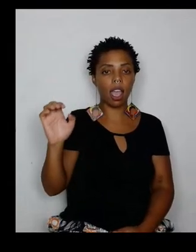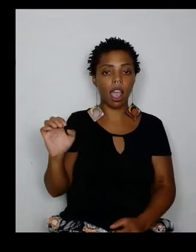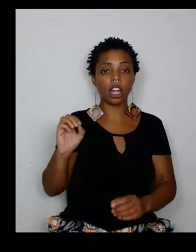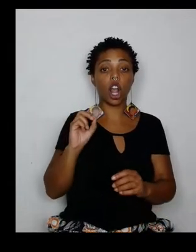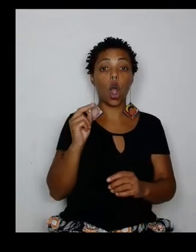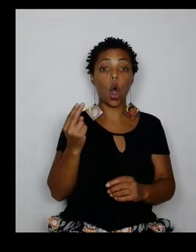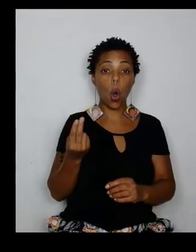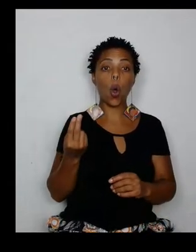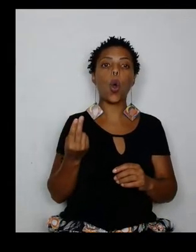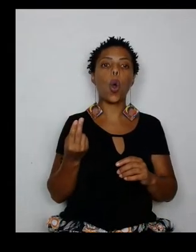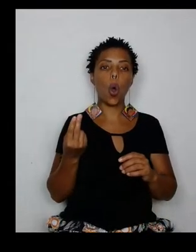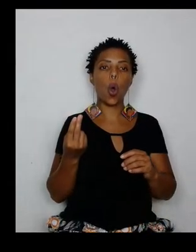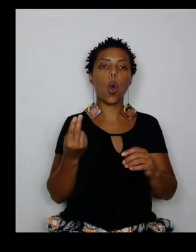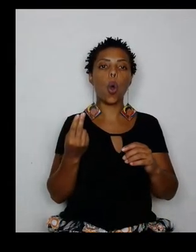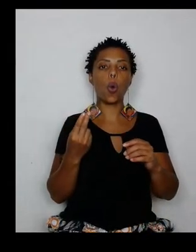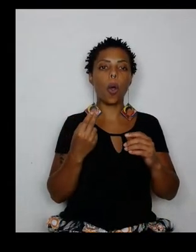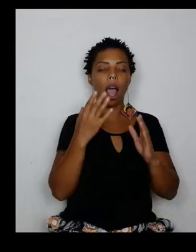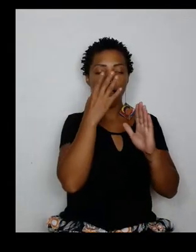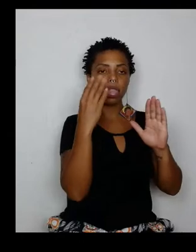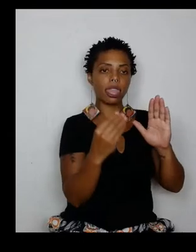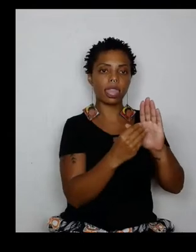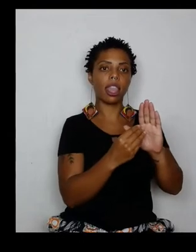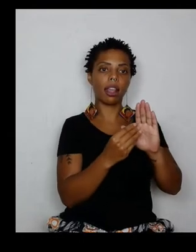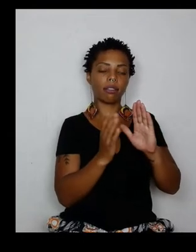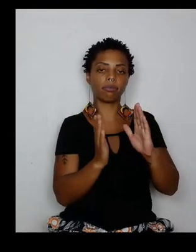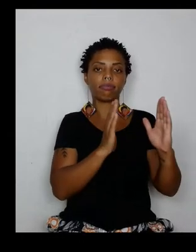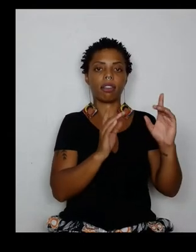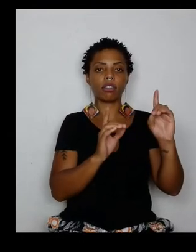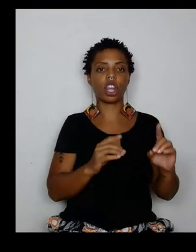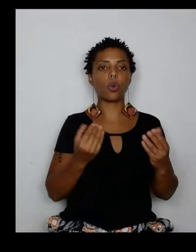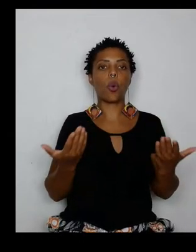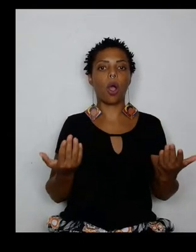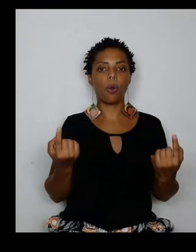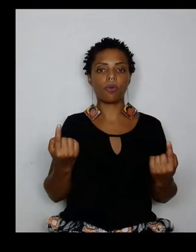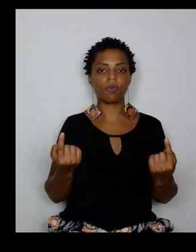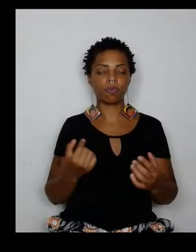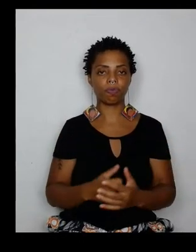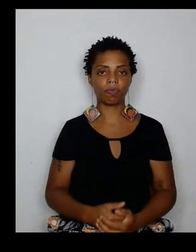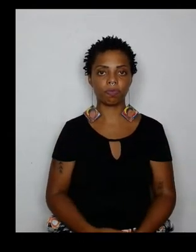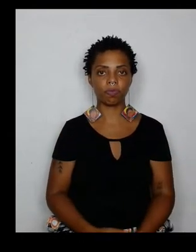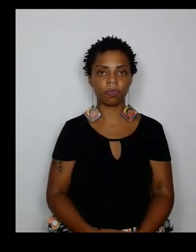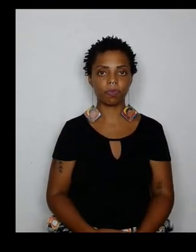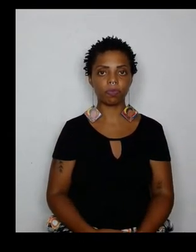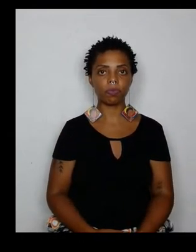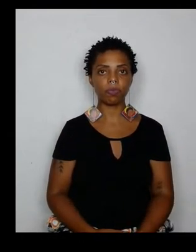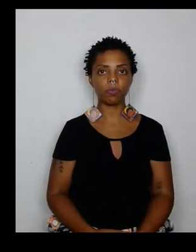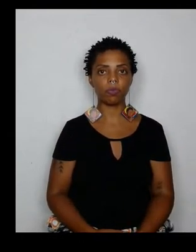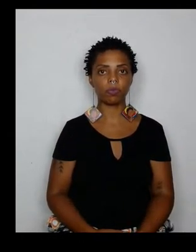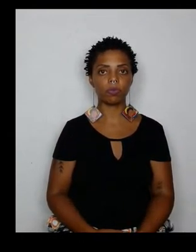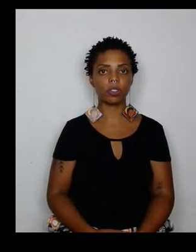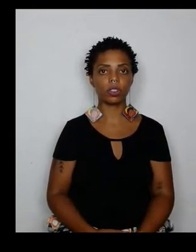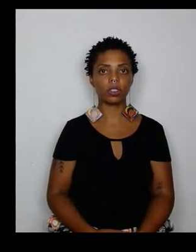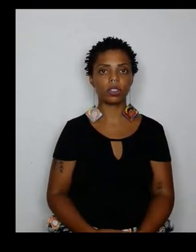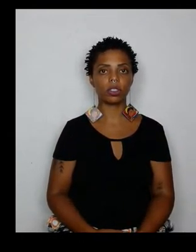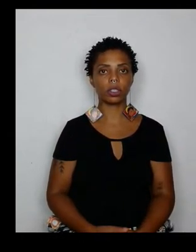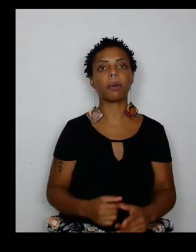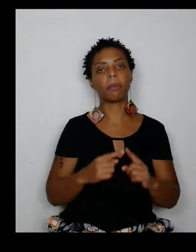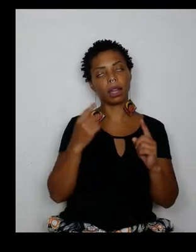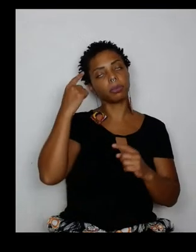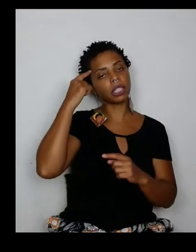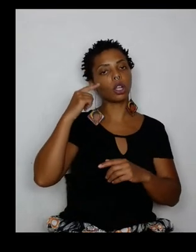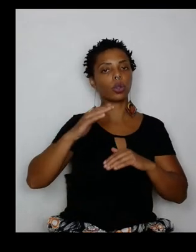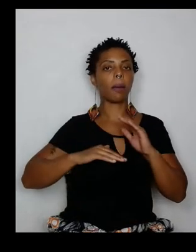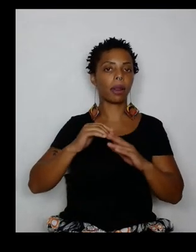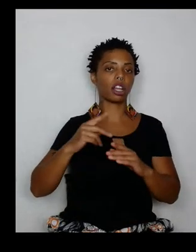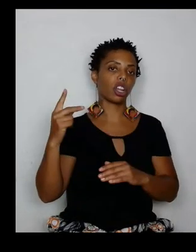the field of artists here in the field of making now the the the william character in case the interview